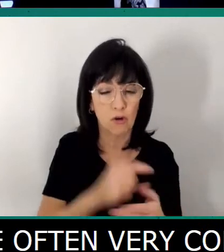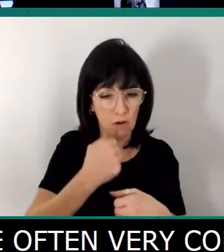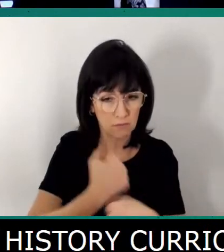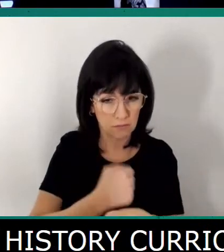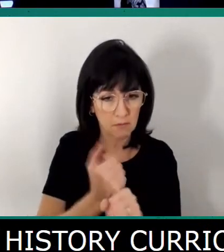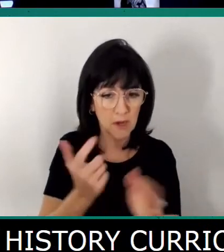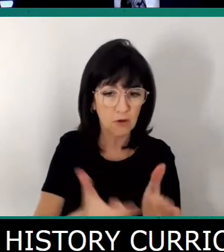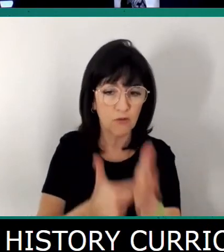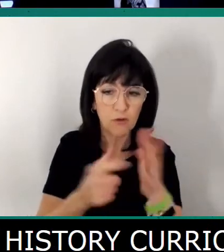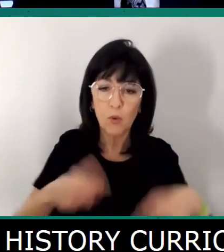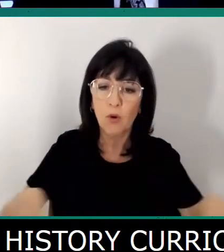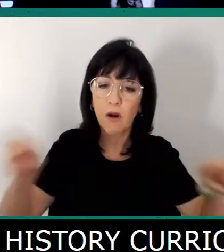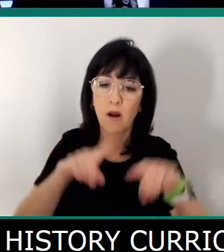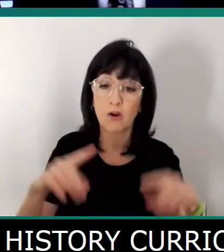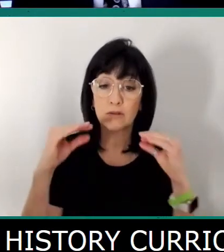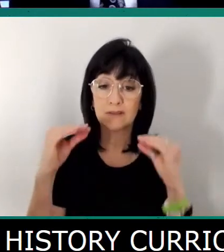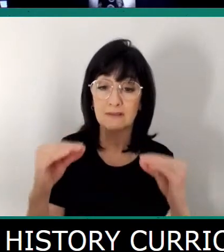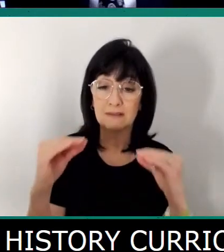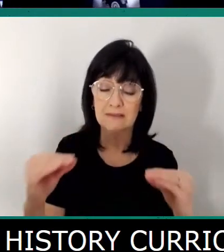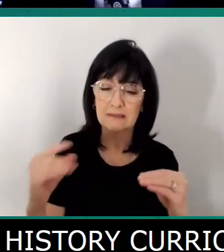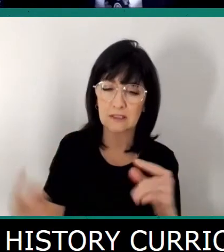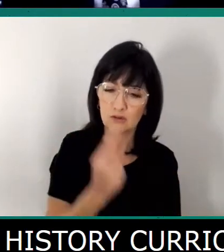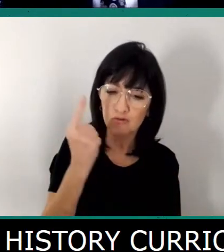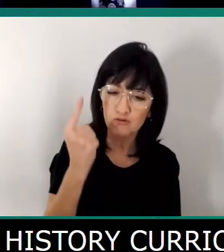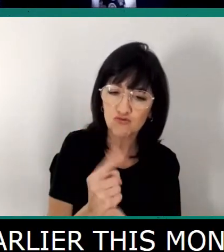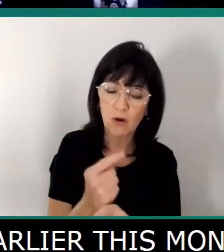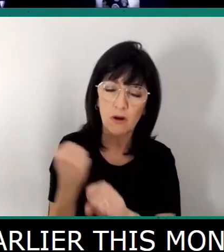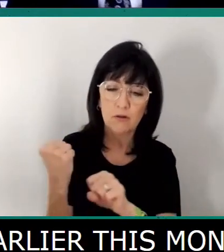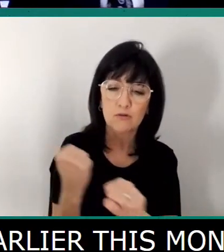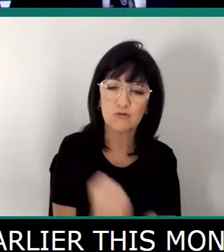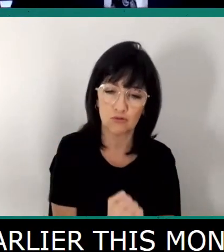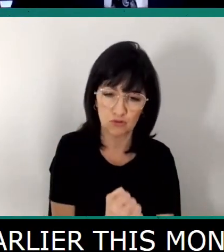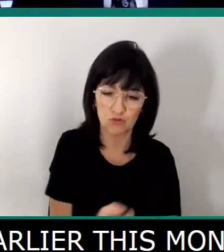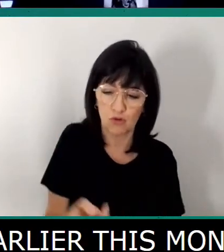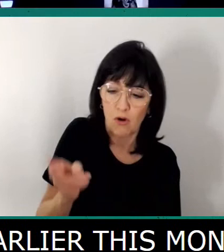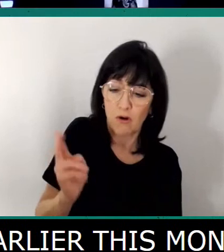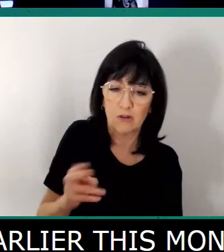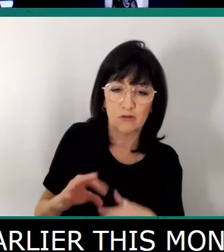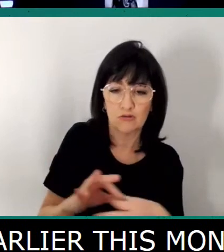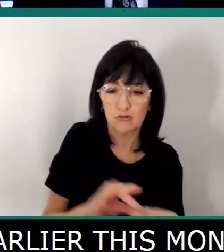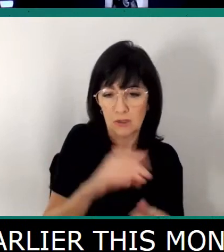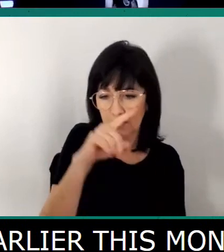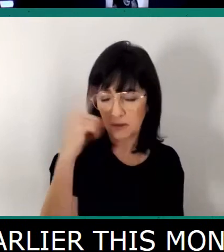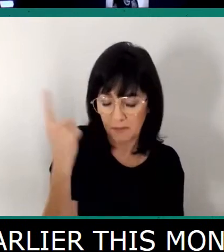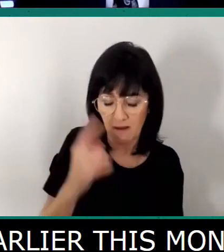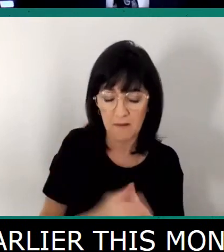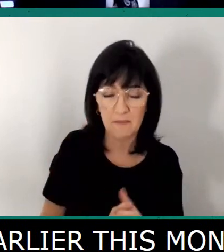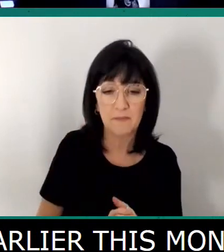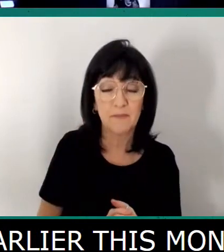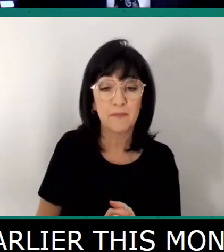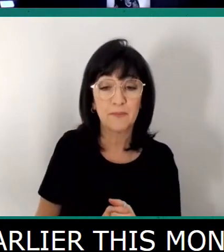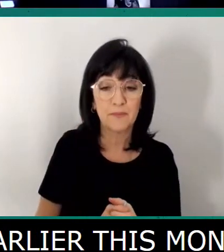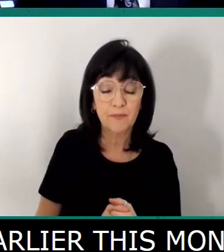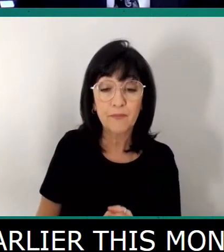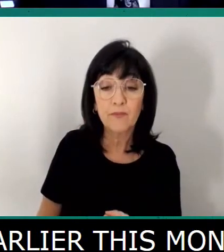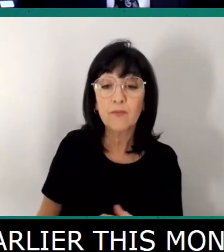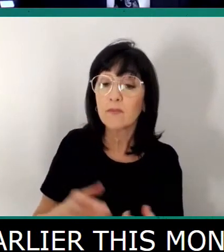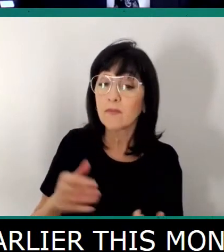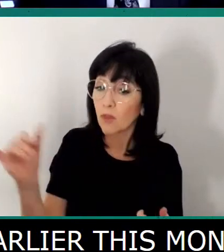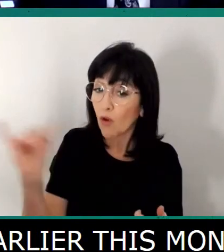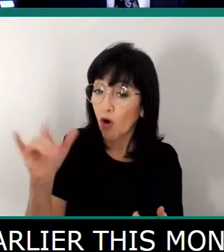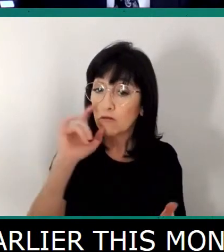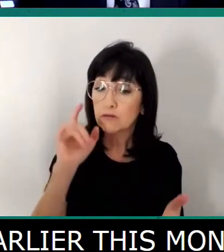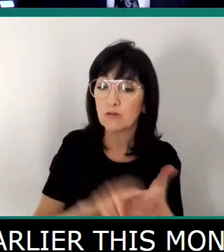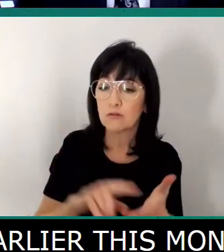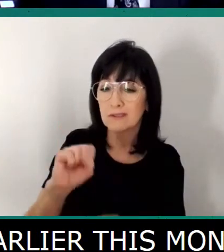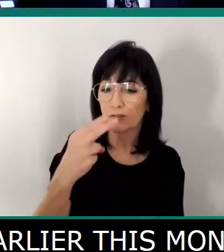marker in Wilmington that recognizes the Abraham Shadd family. We were joined by descendants of the